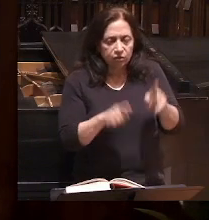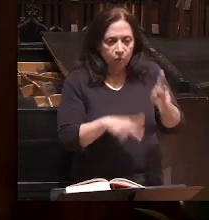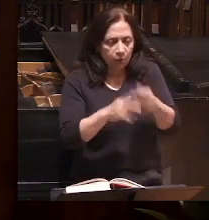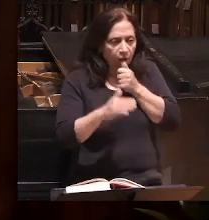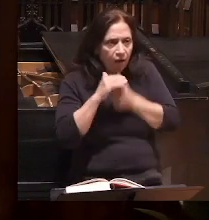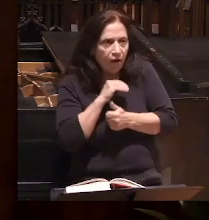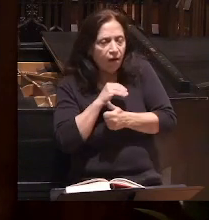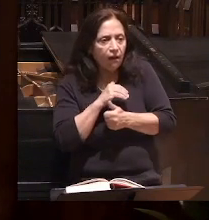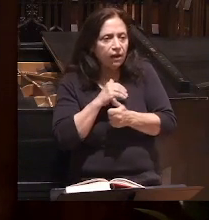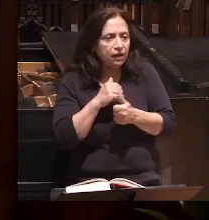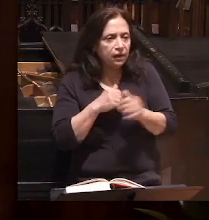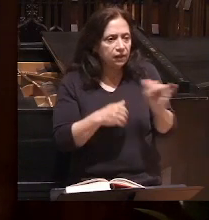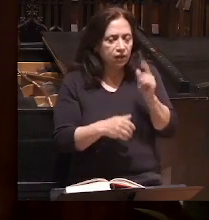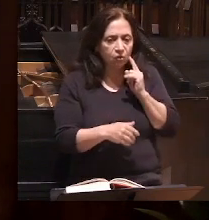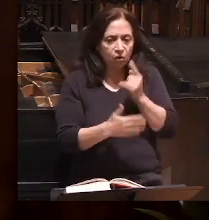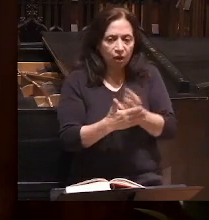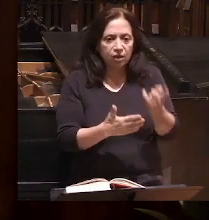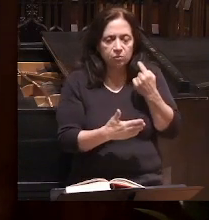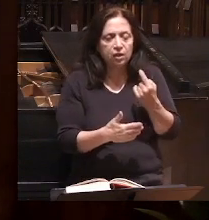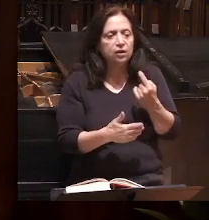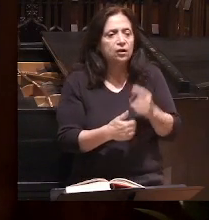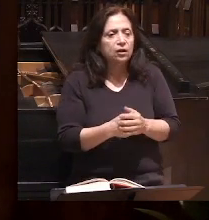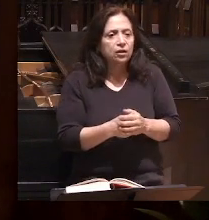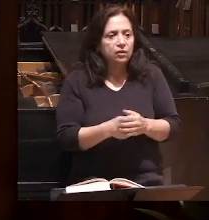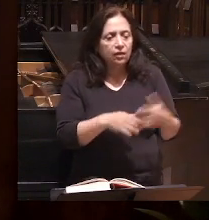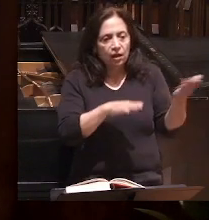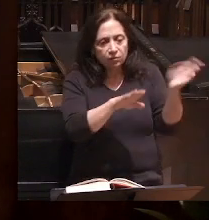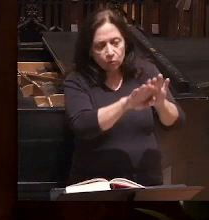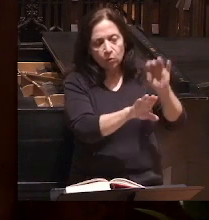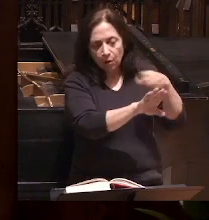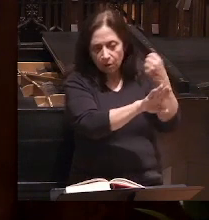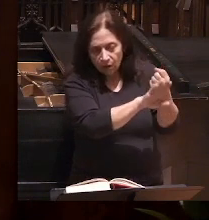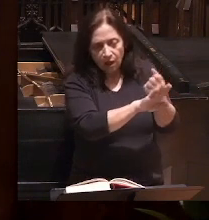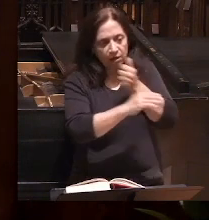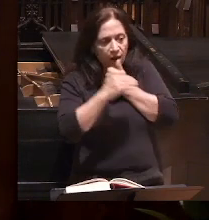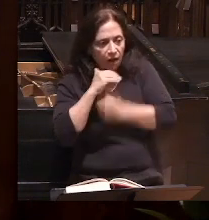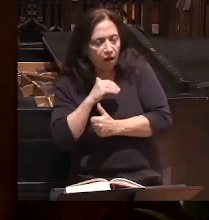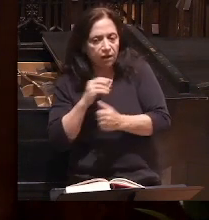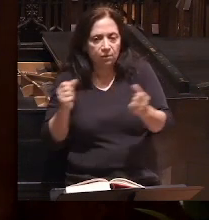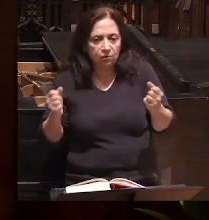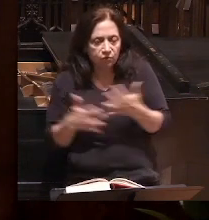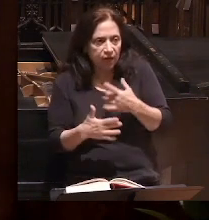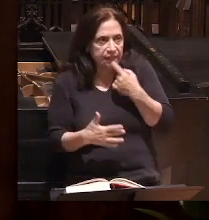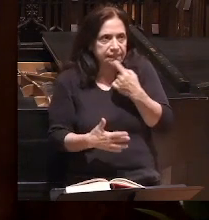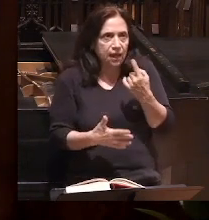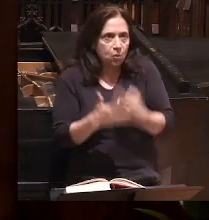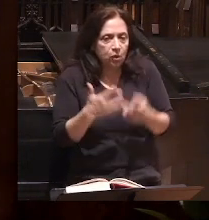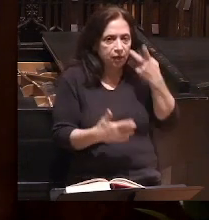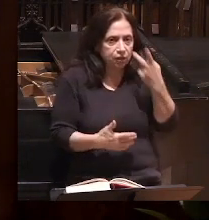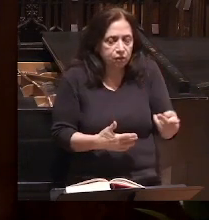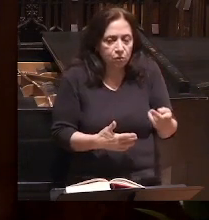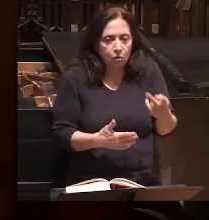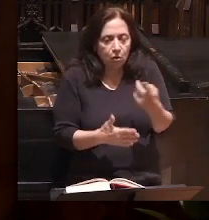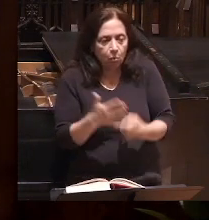themselves, like we heard last week, behind locked doors. People were afraid to say what they saw